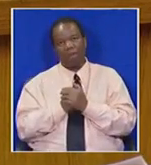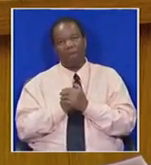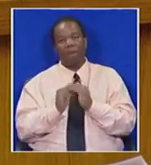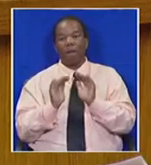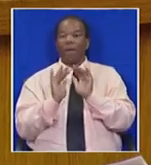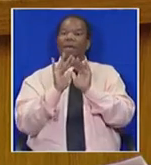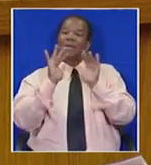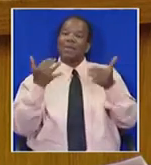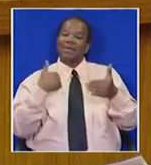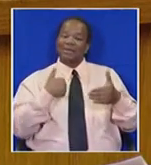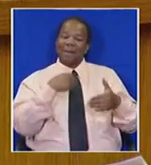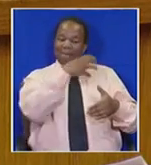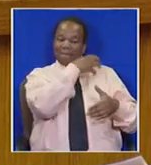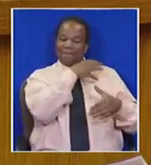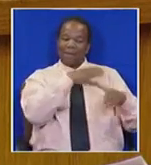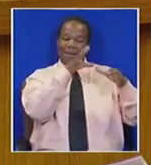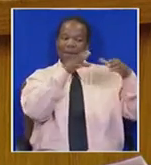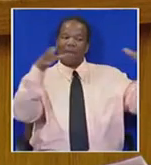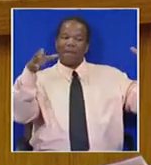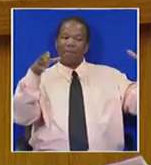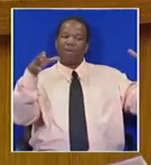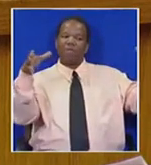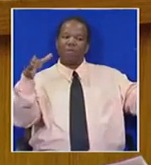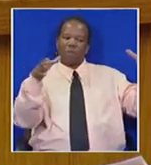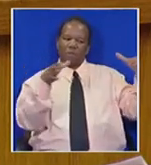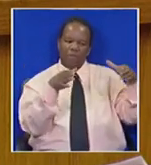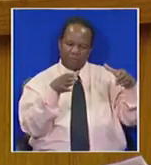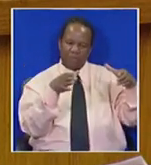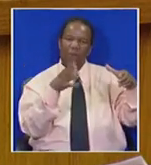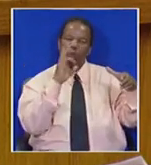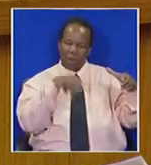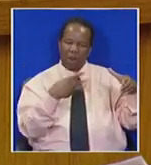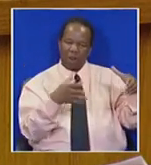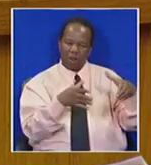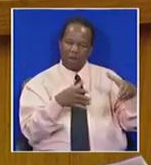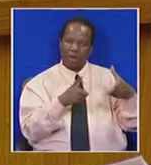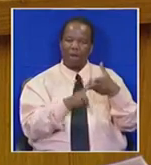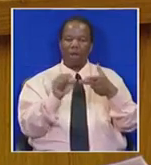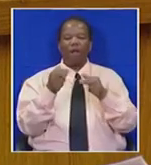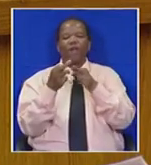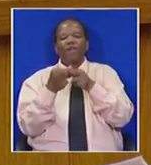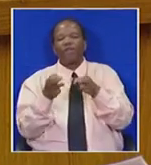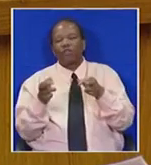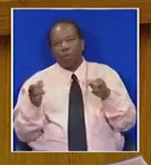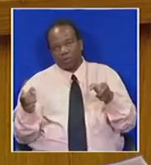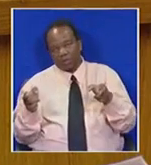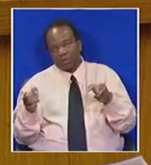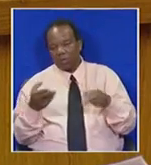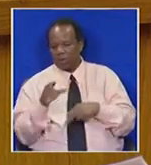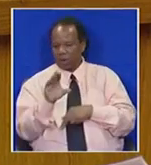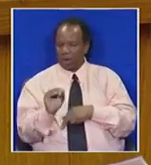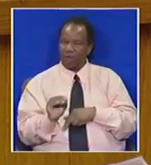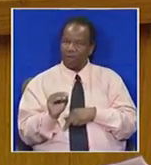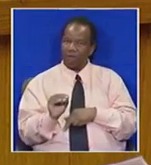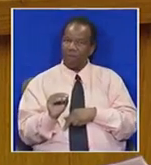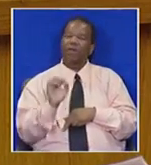and structure of government departments is one of those things that we would be looking at. In view of the resources that are available to us, it